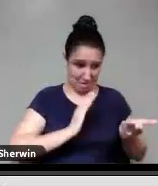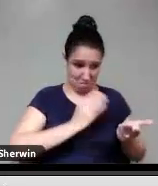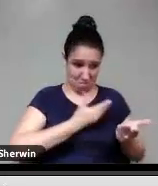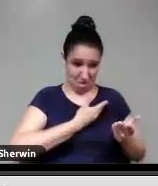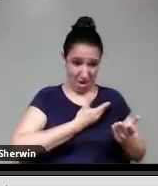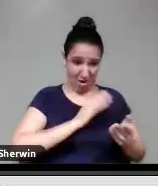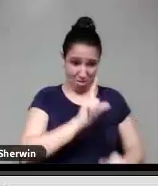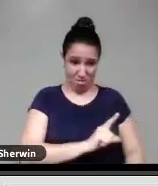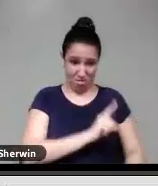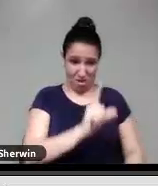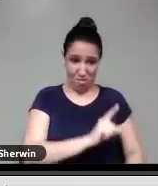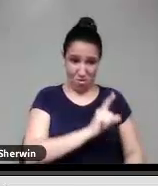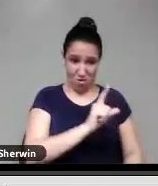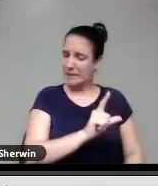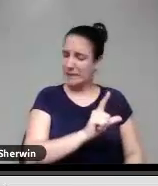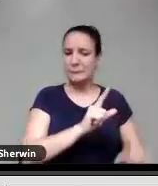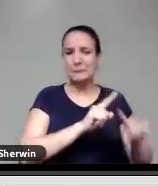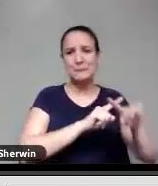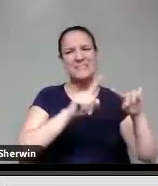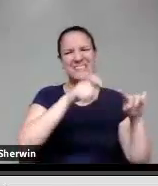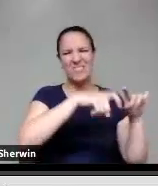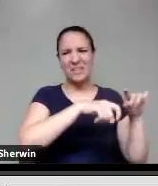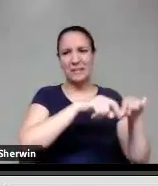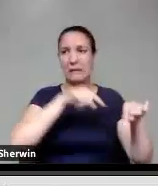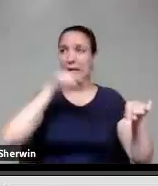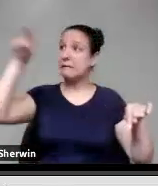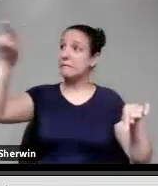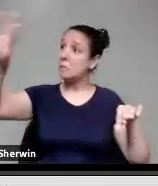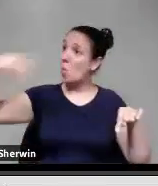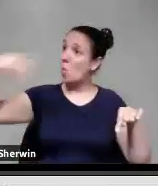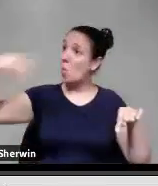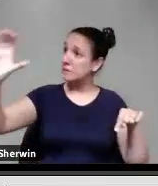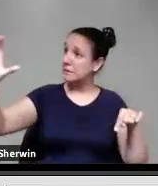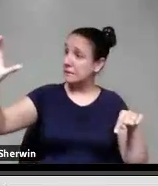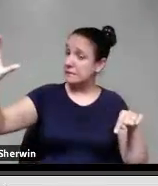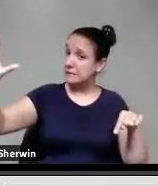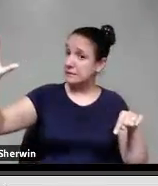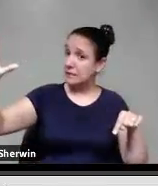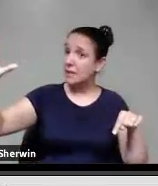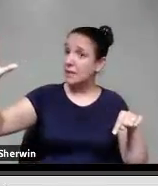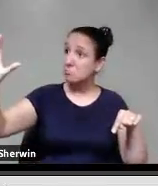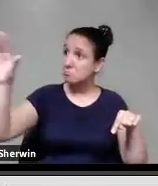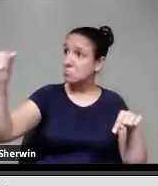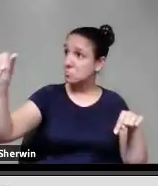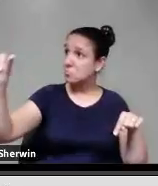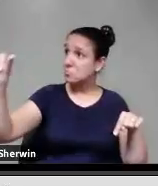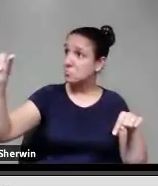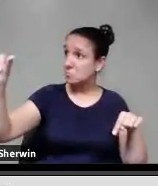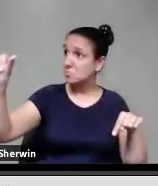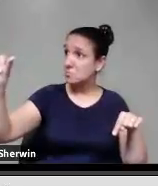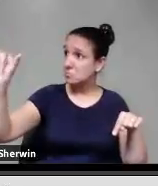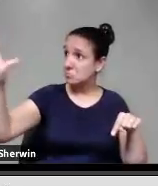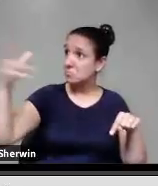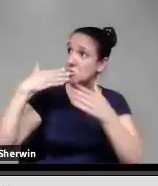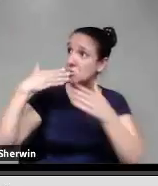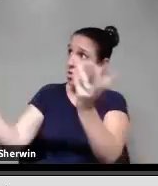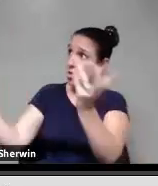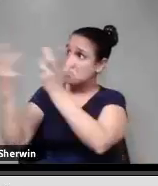be totally different than what needs to be offered at a Maitland library. It just depends